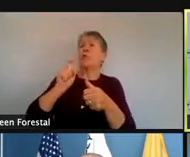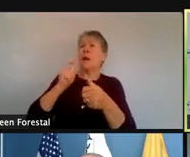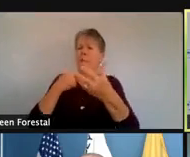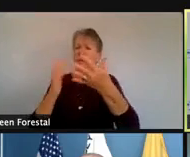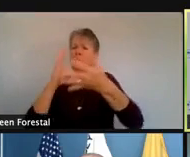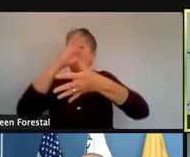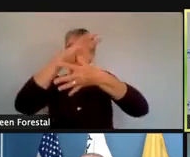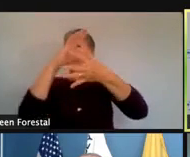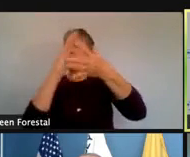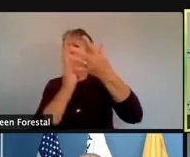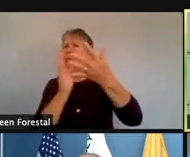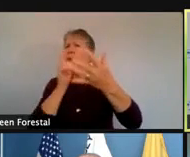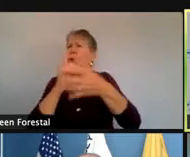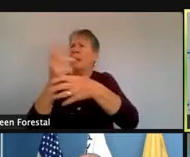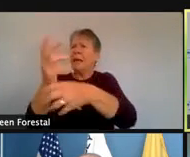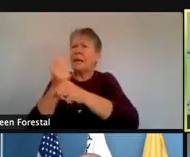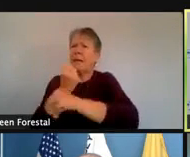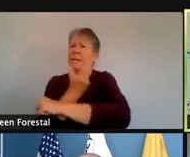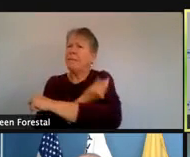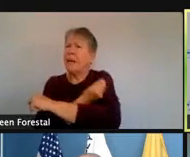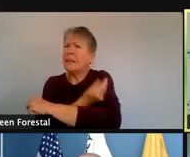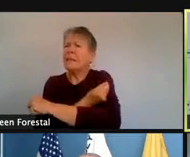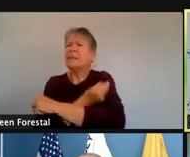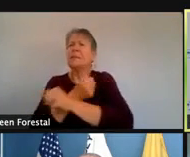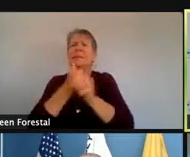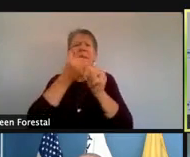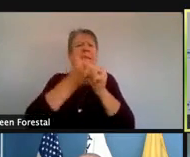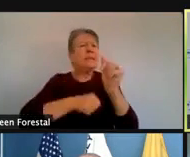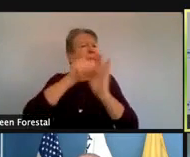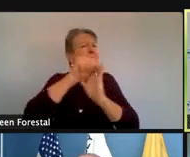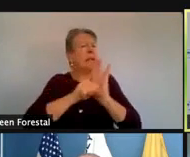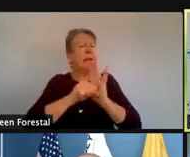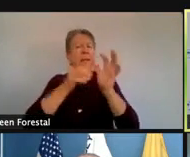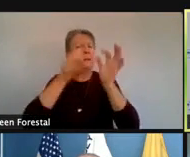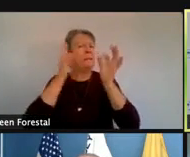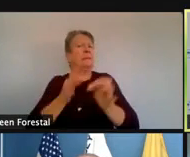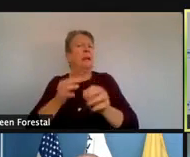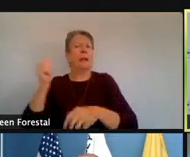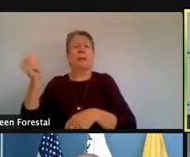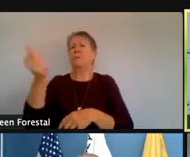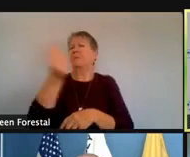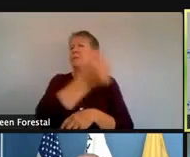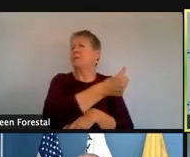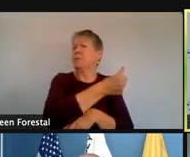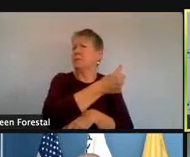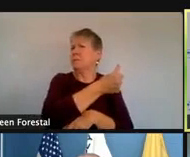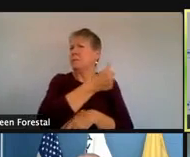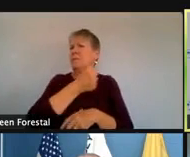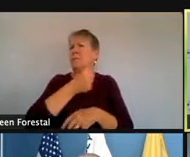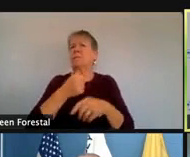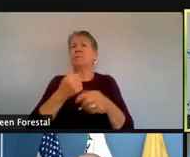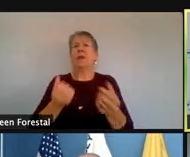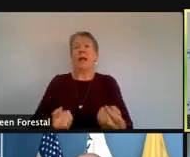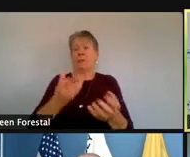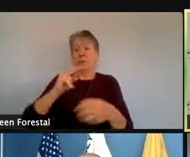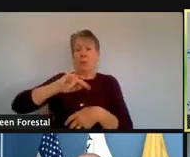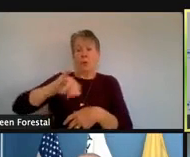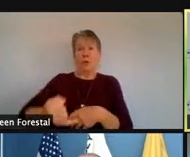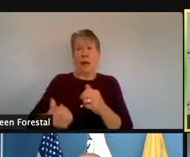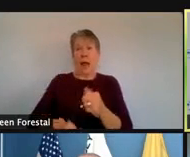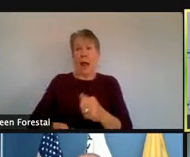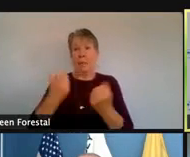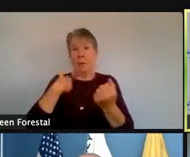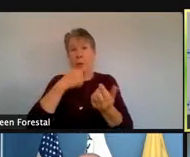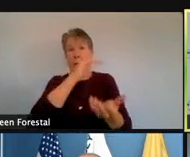allocation. The allotment, how much New Jersey will receive, will depend on multiple factors, such as